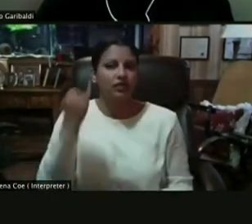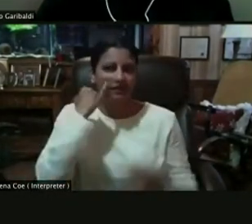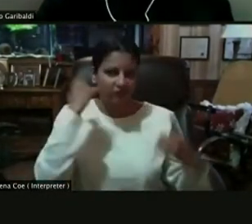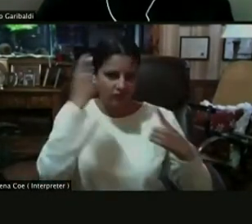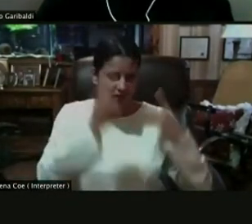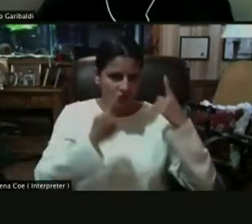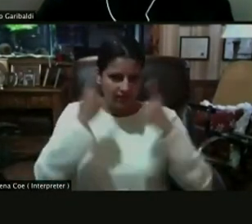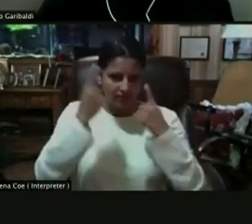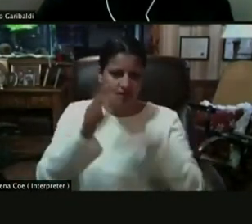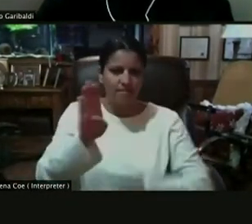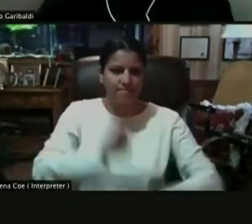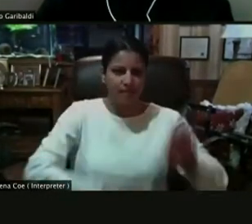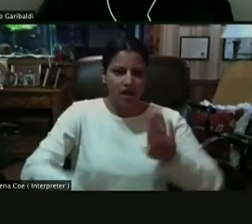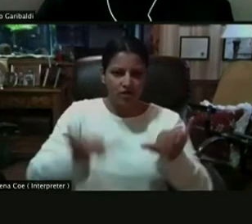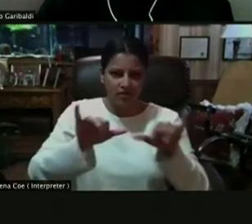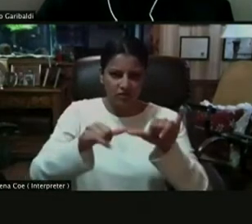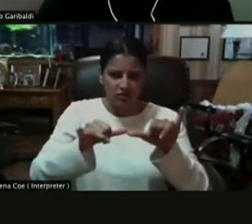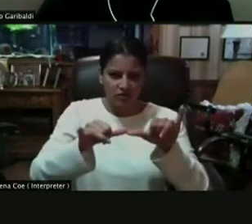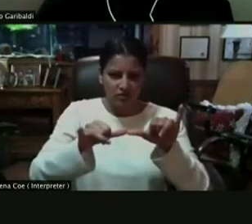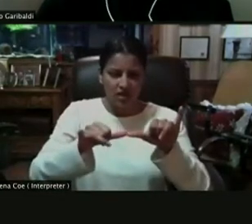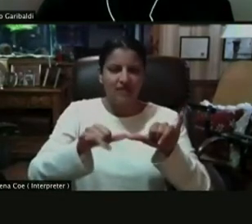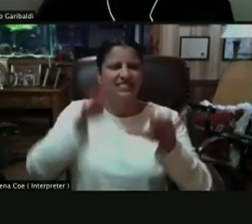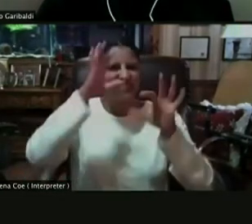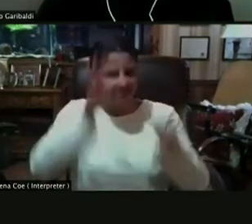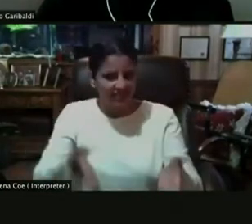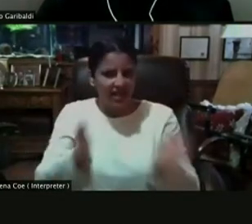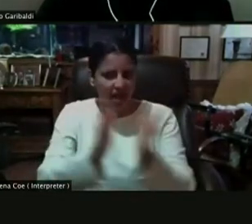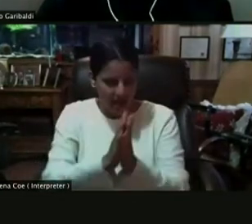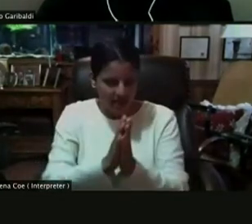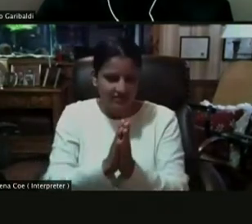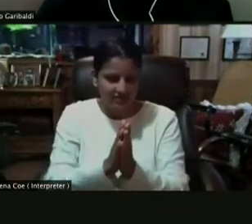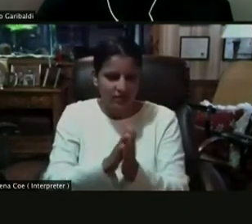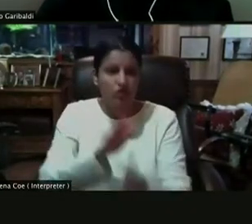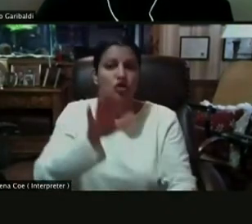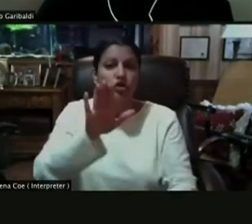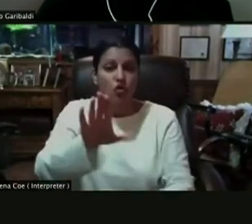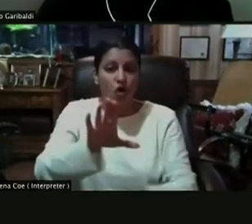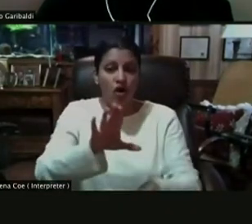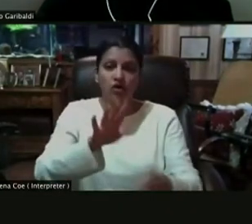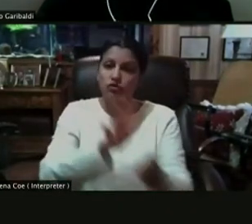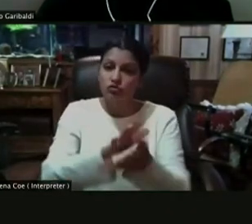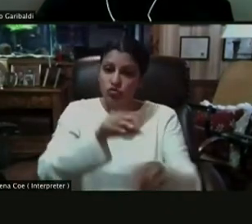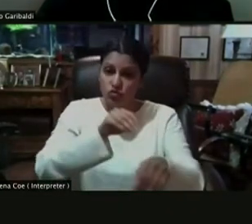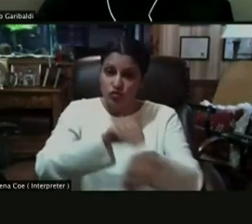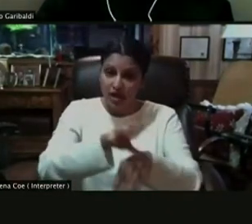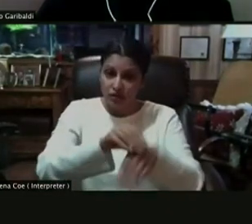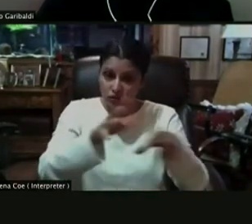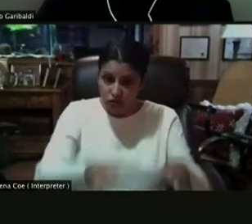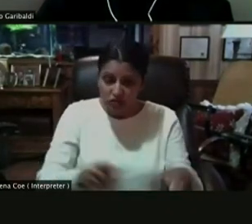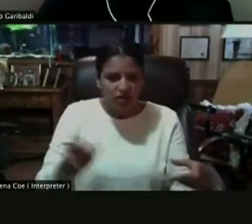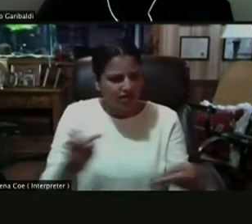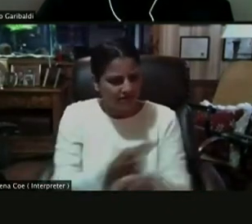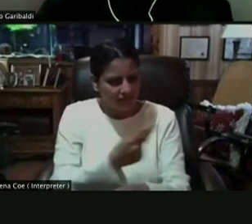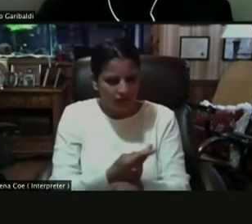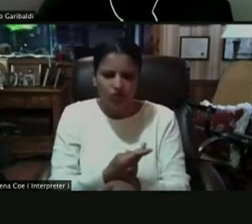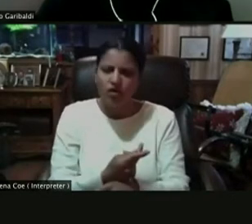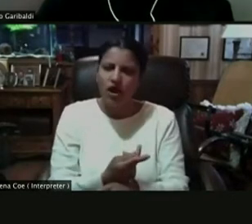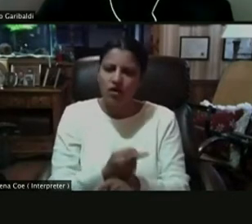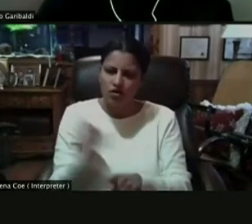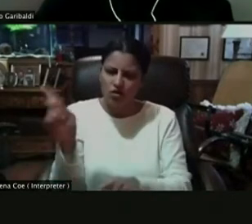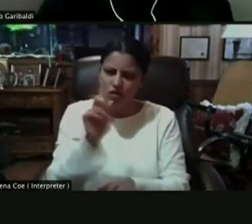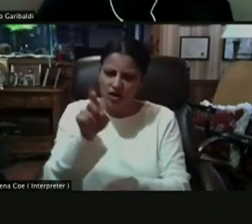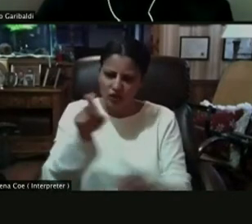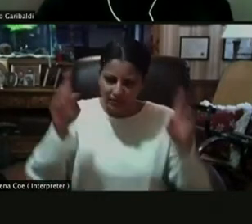bioengineering, definitely, as Dr. Chung said, talk to your counselors, figure out, you know, what you need to focus on. But I know